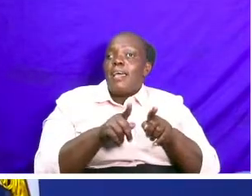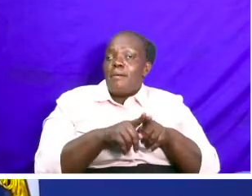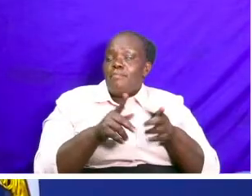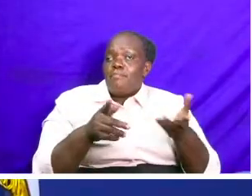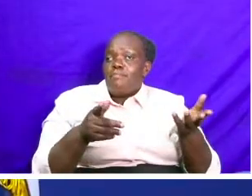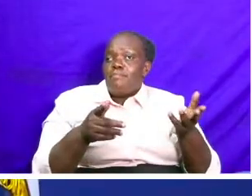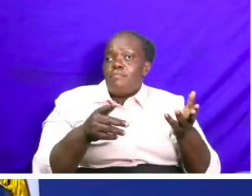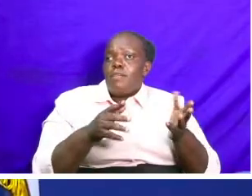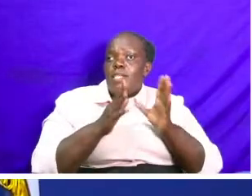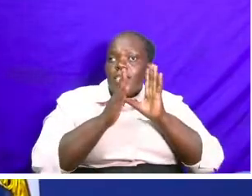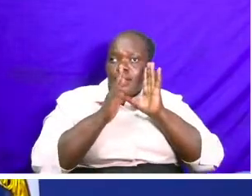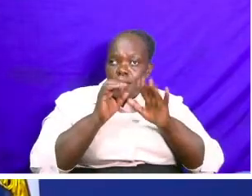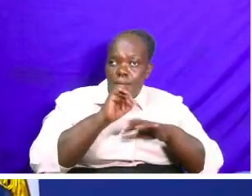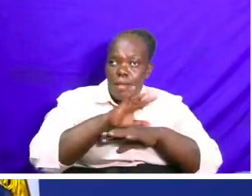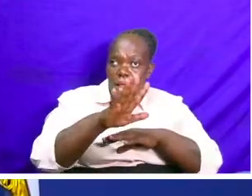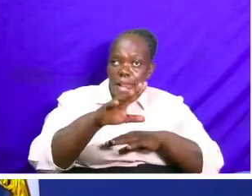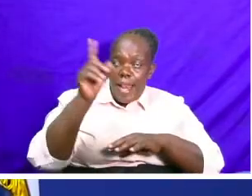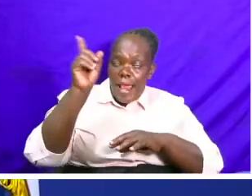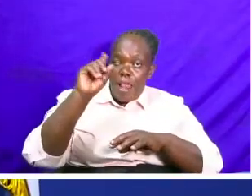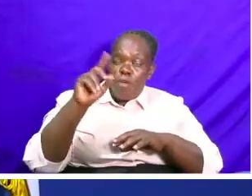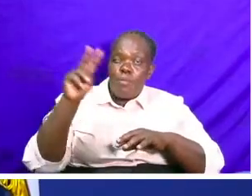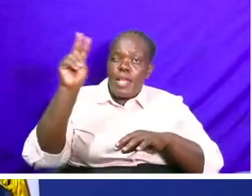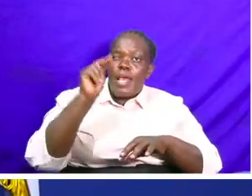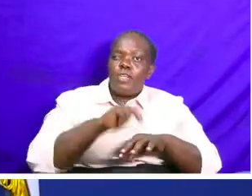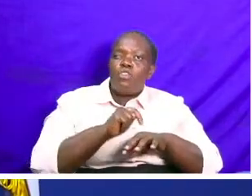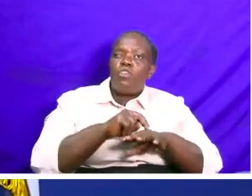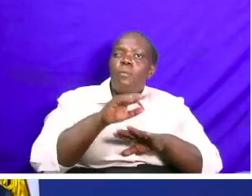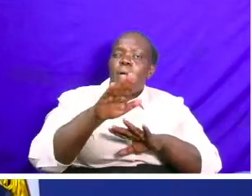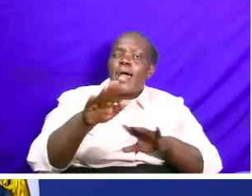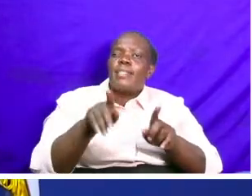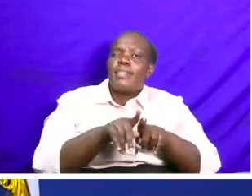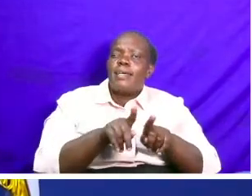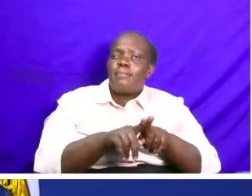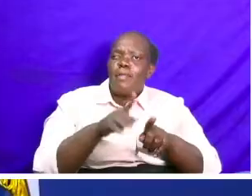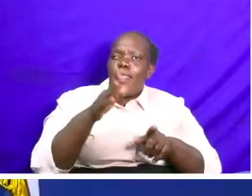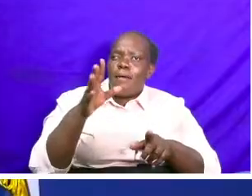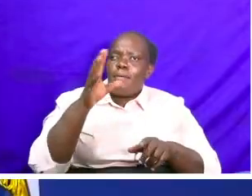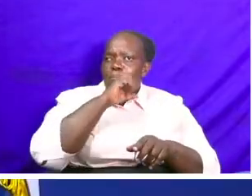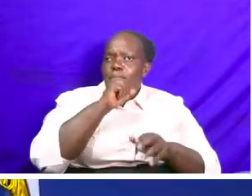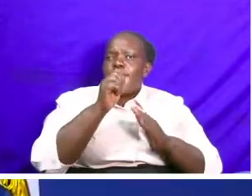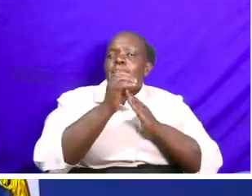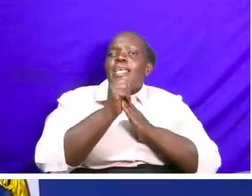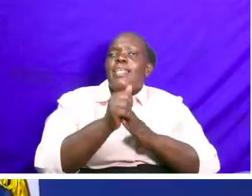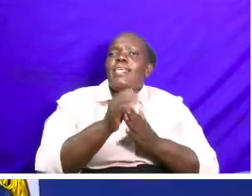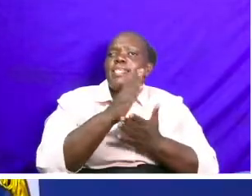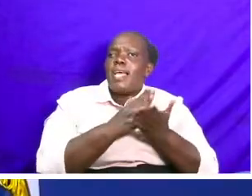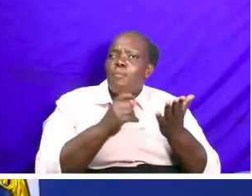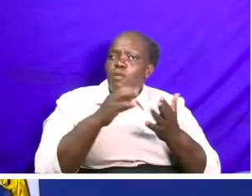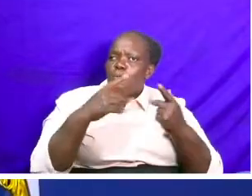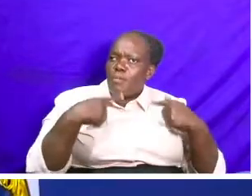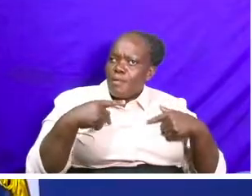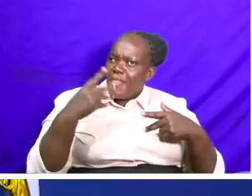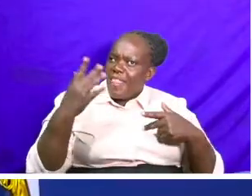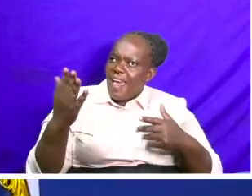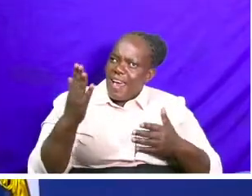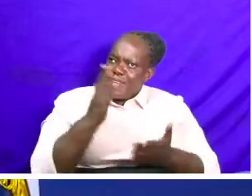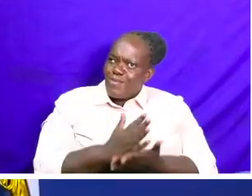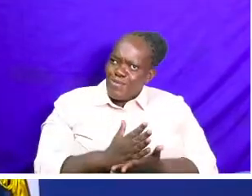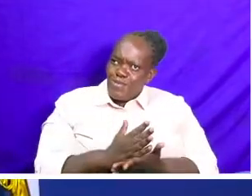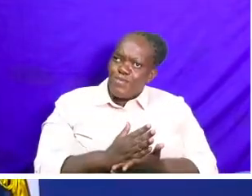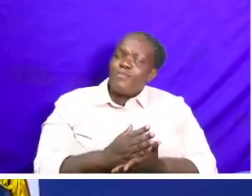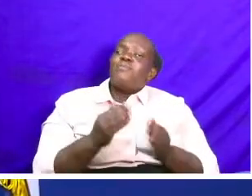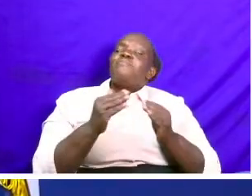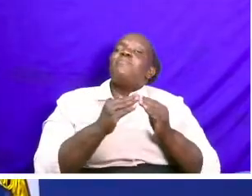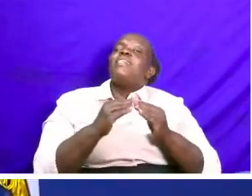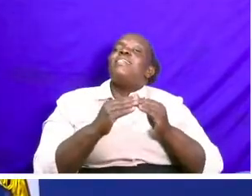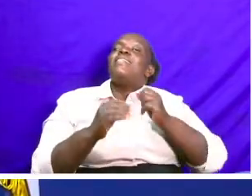that widespread destruction of Nairobi National Park are inaccurate and therefore misleading. And some of these people are just doing that to hoodwink donors so that they